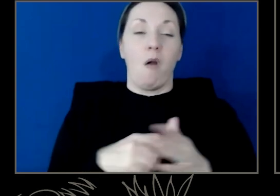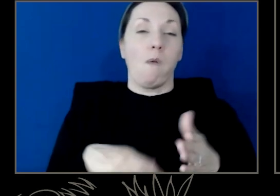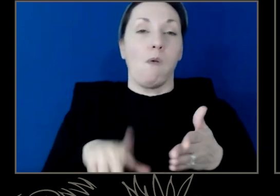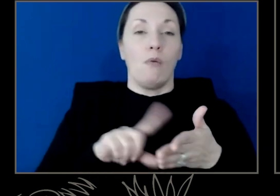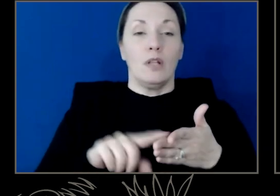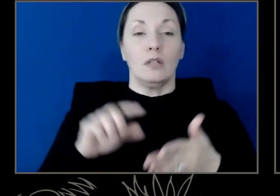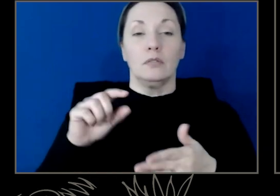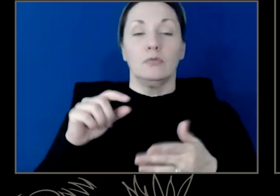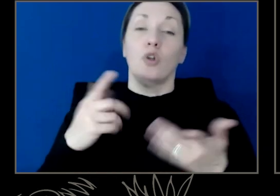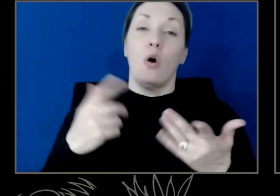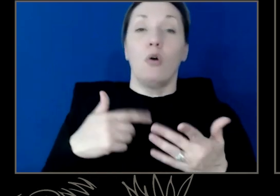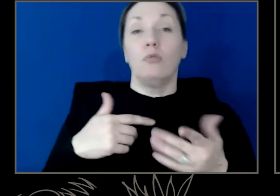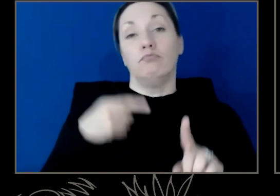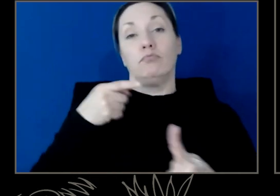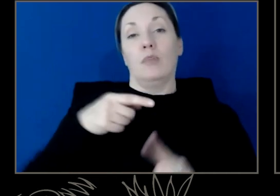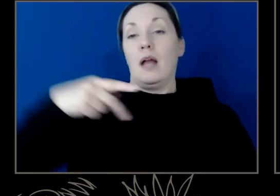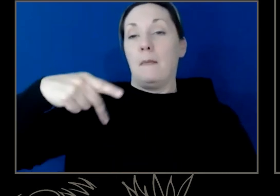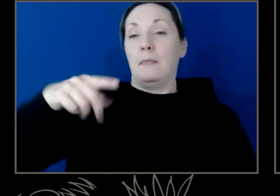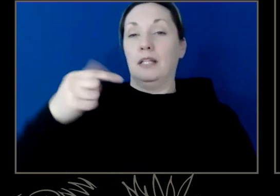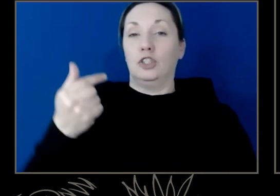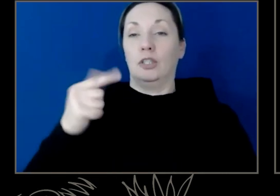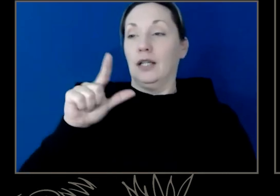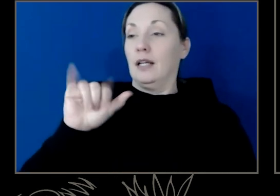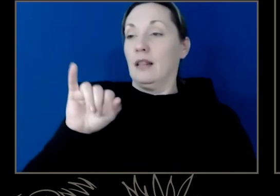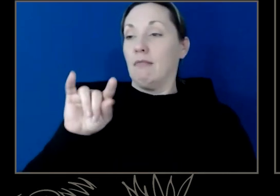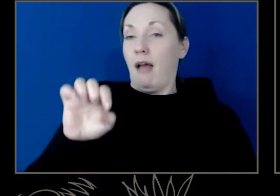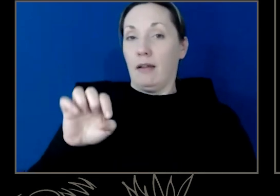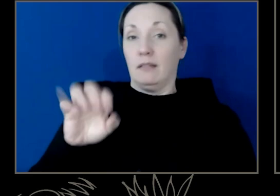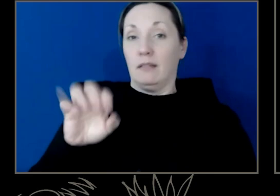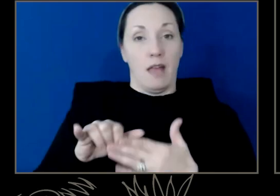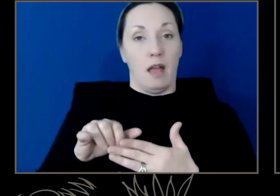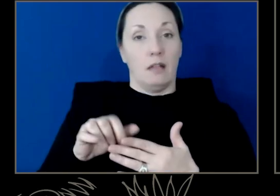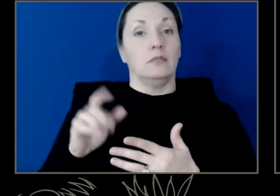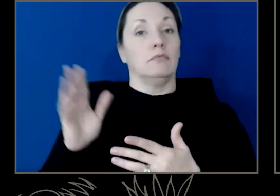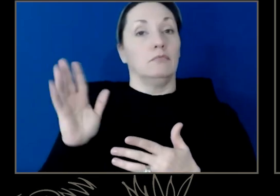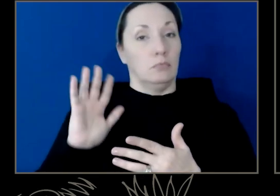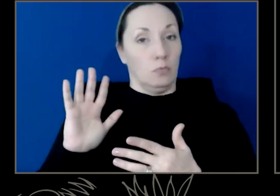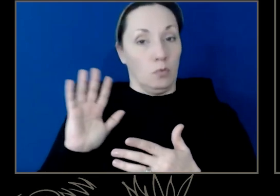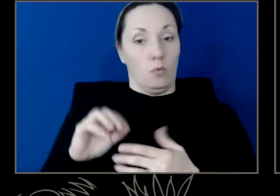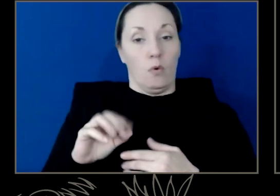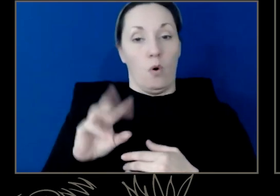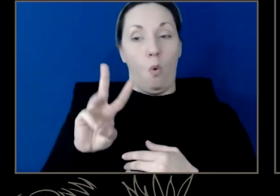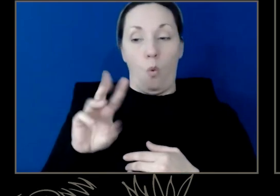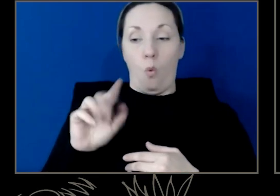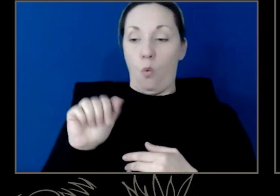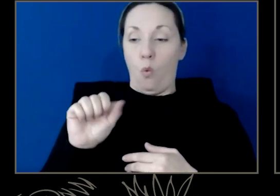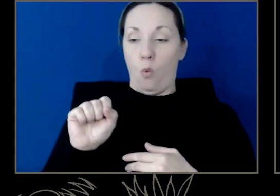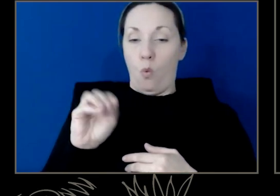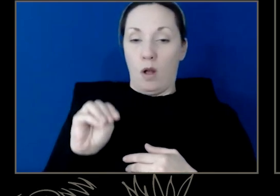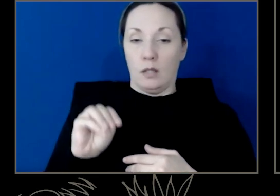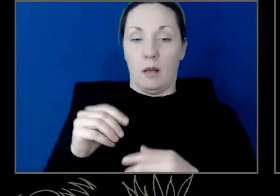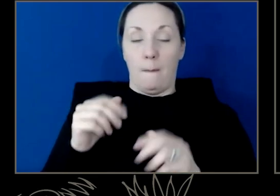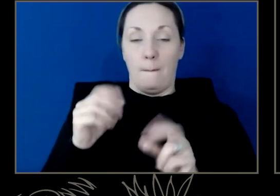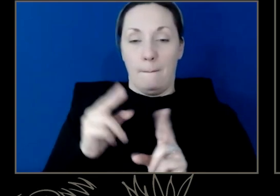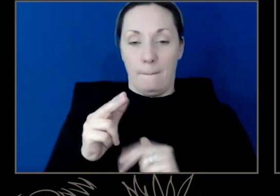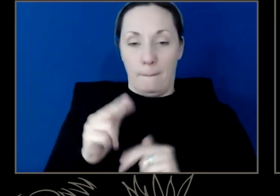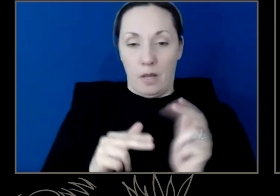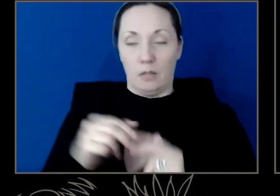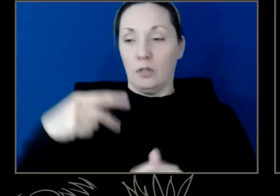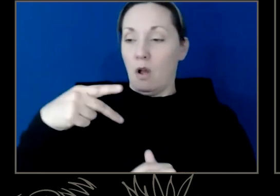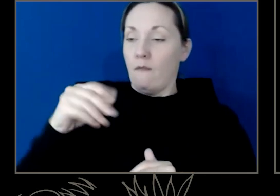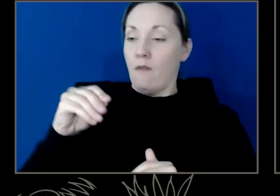pglite. If you haven't heard of pglite, it's a wasm build of Postgres. It was actually